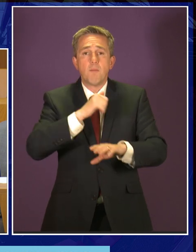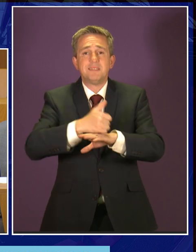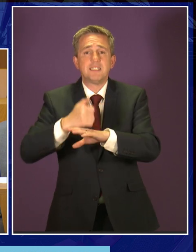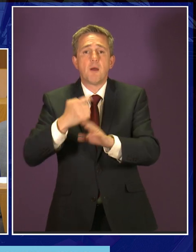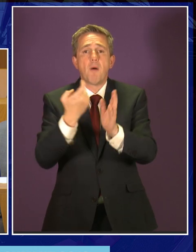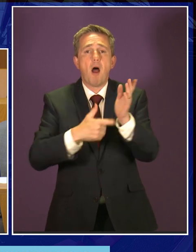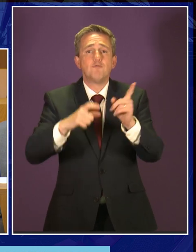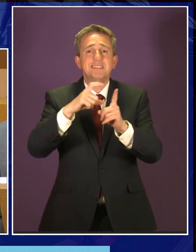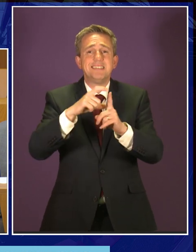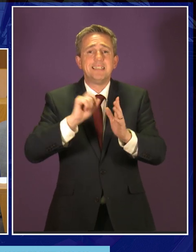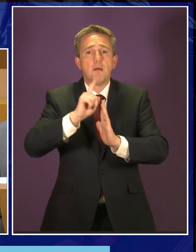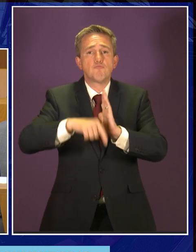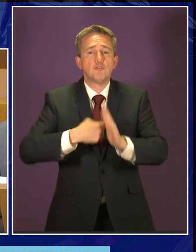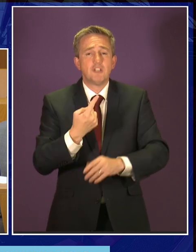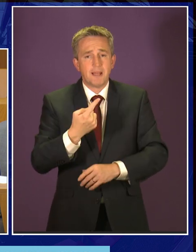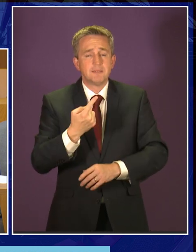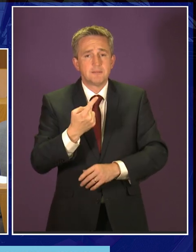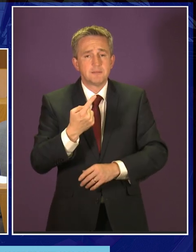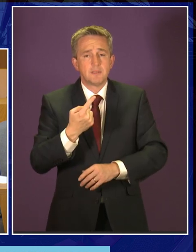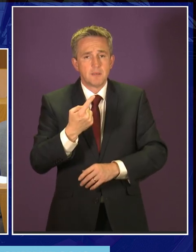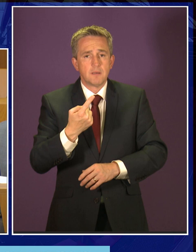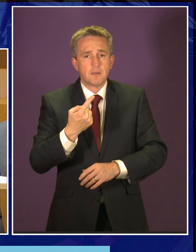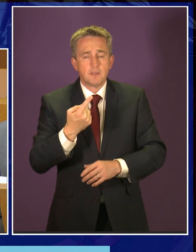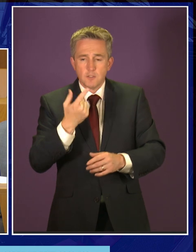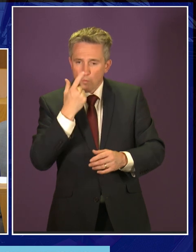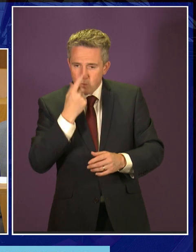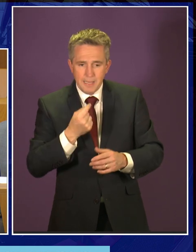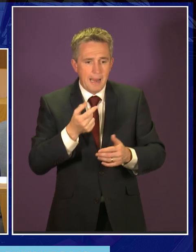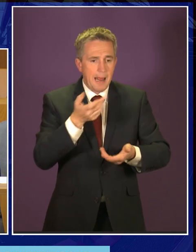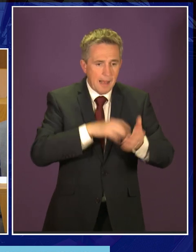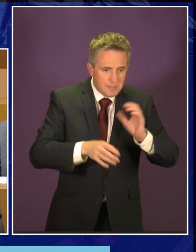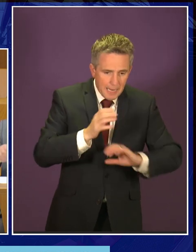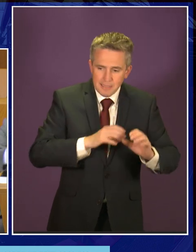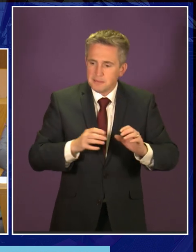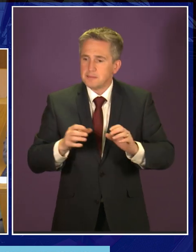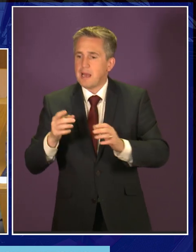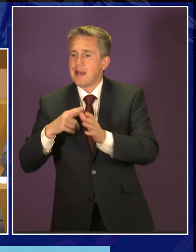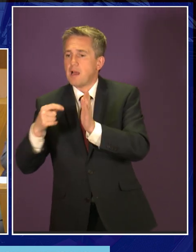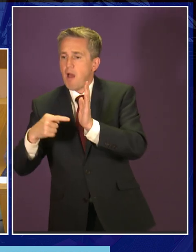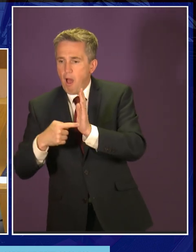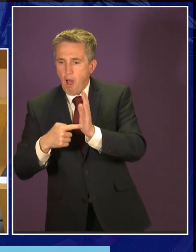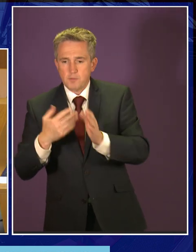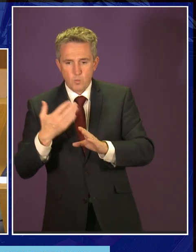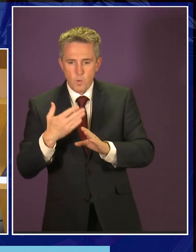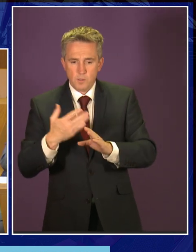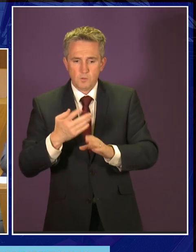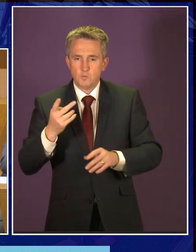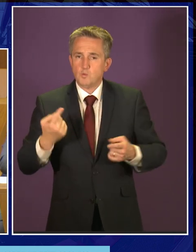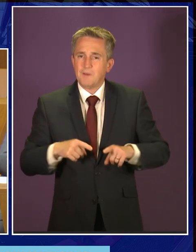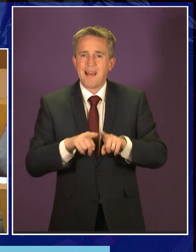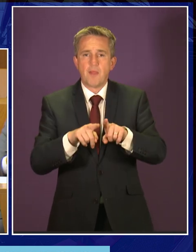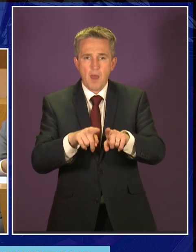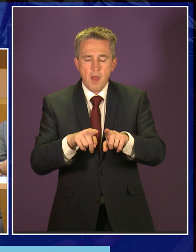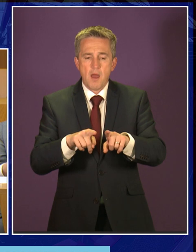so that we may merge arts and science. Then we will be developing current that